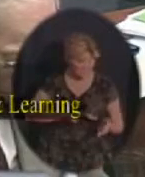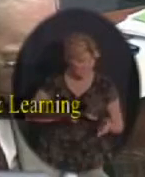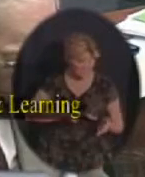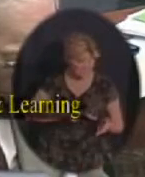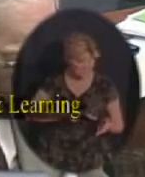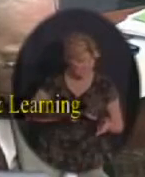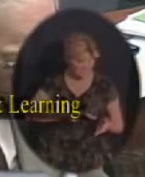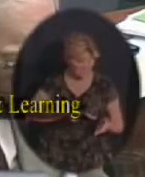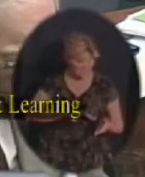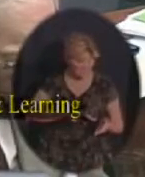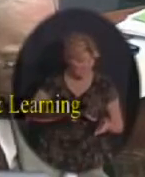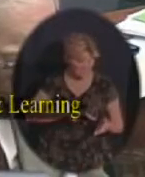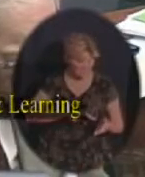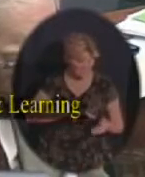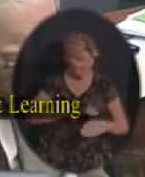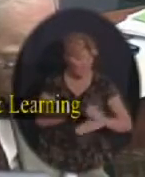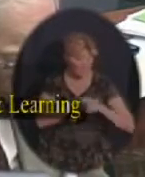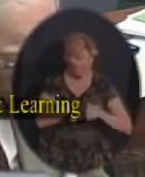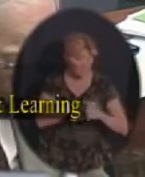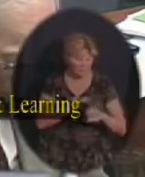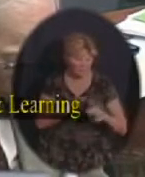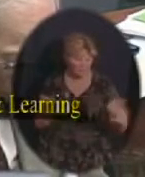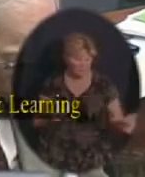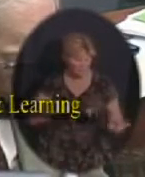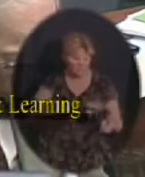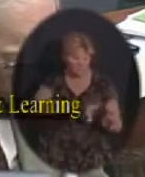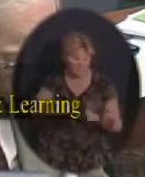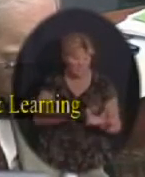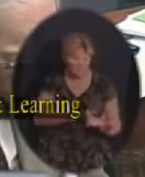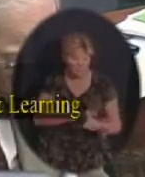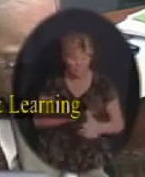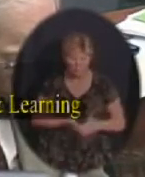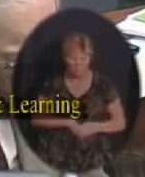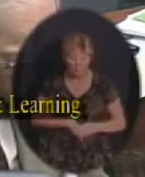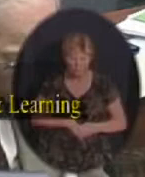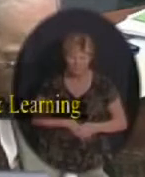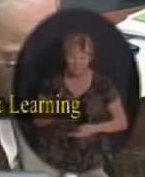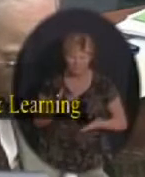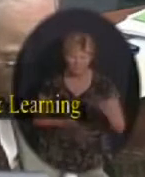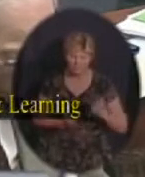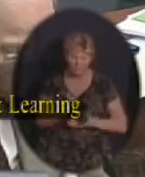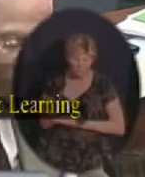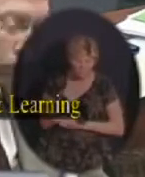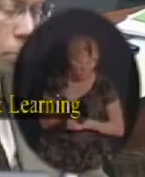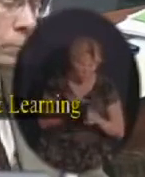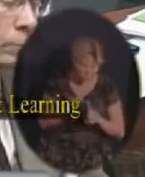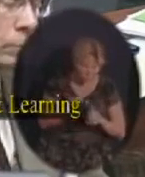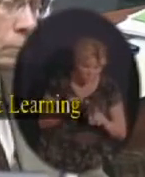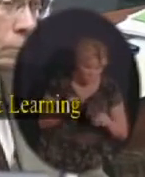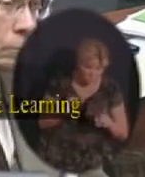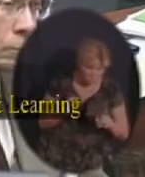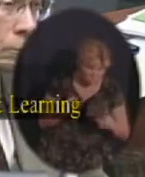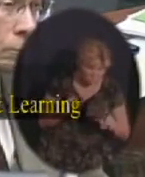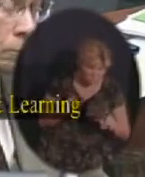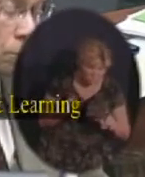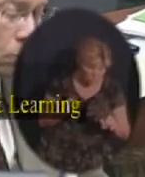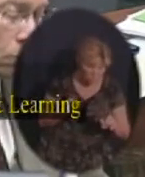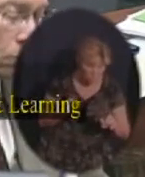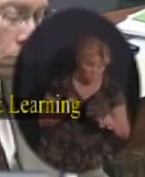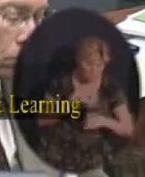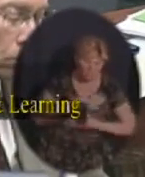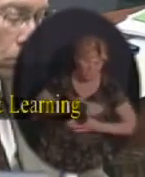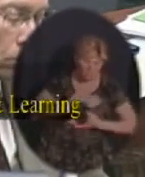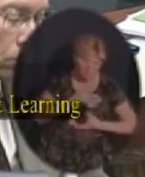There might be an advantage with one of those schools that's in the 8 category is also an ELL site, and that's Pleasant Ridge.